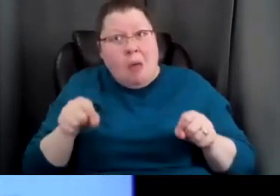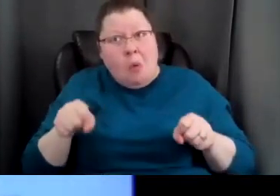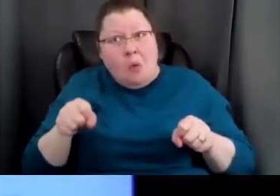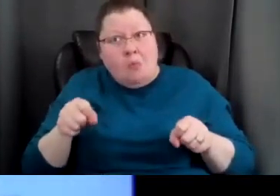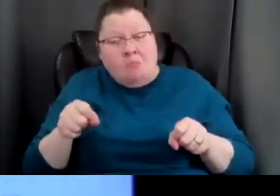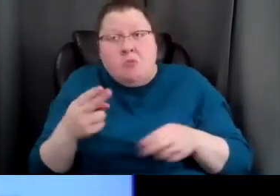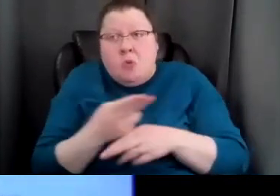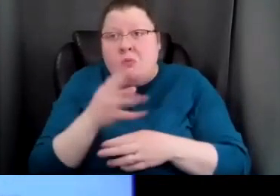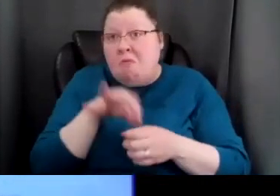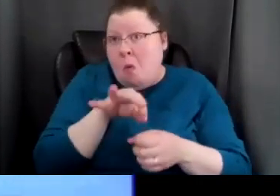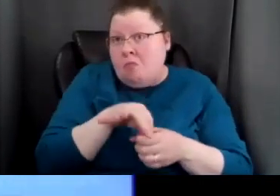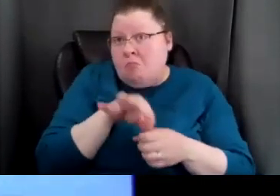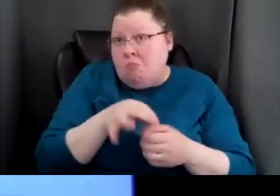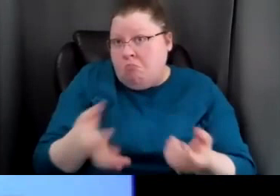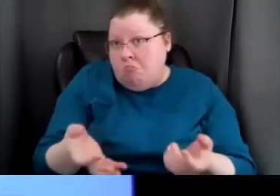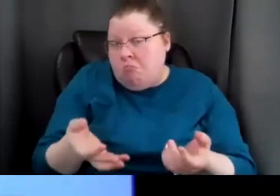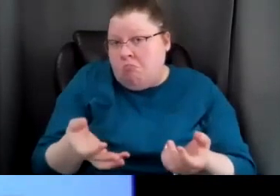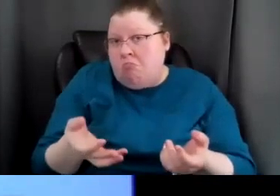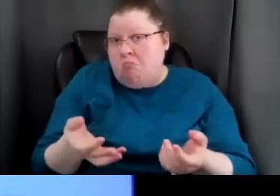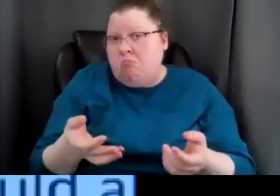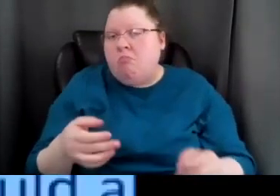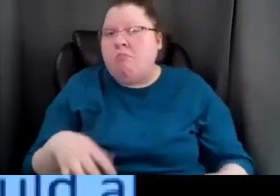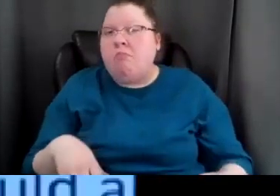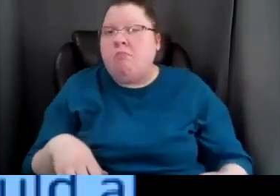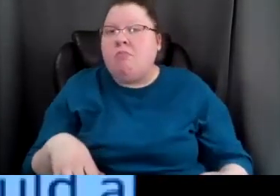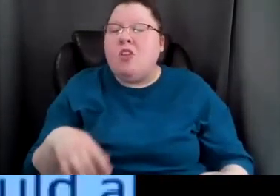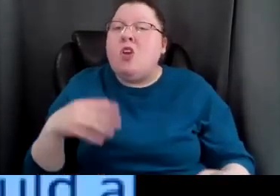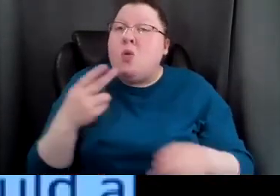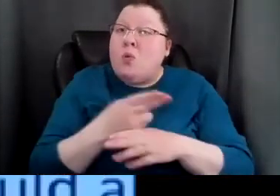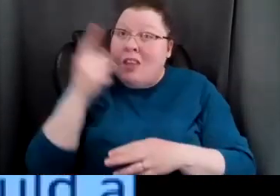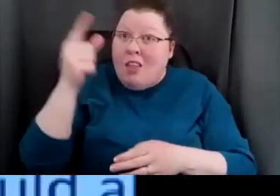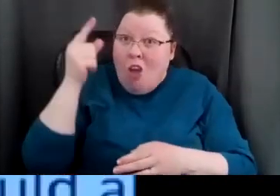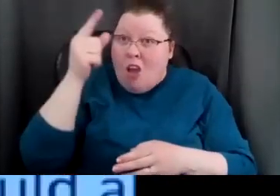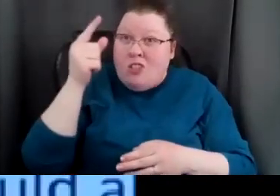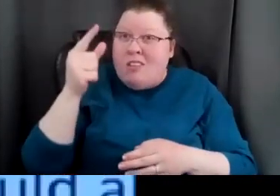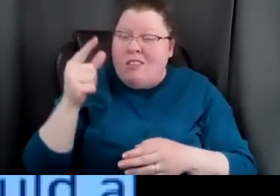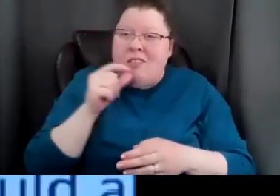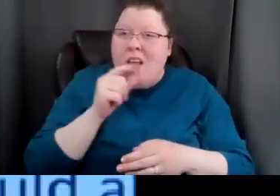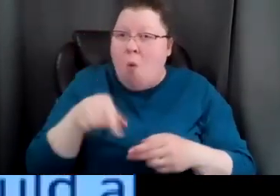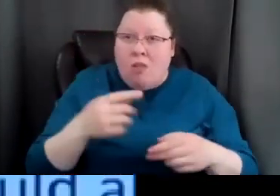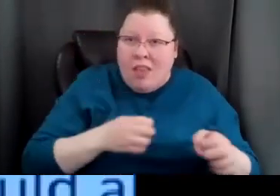logic, reason, not just an emotional appeal? I want you now to do some